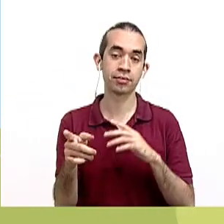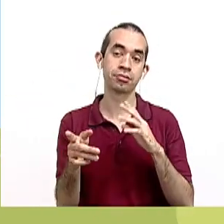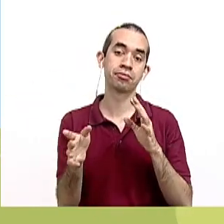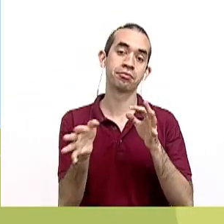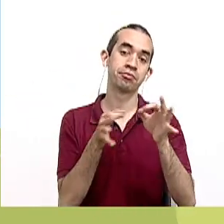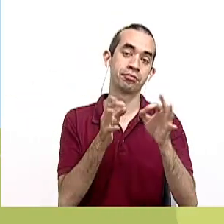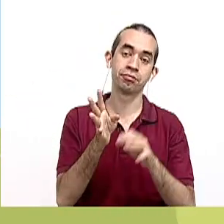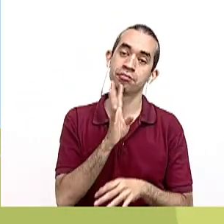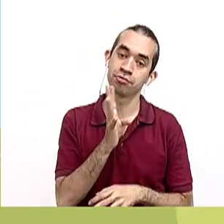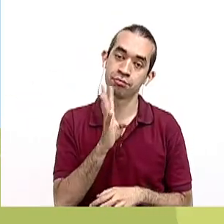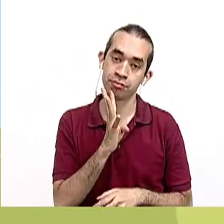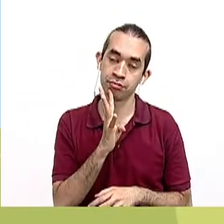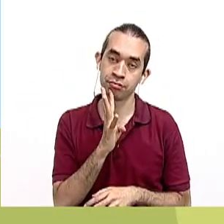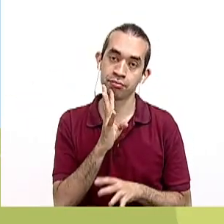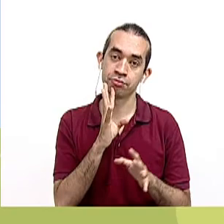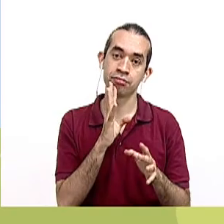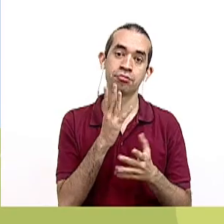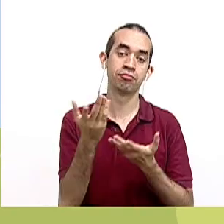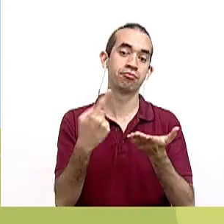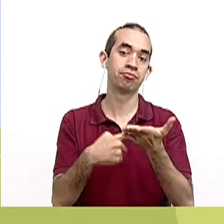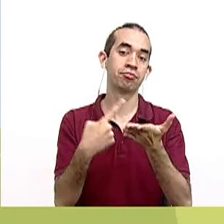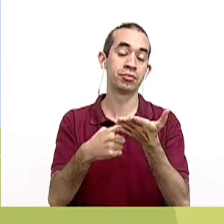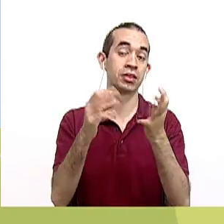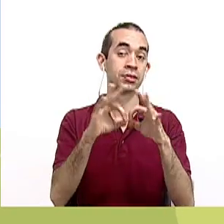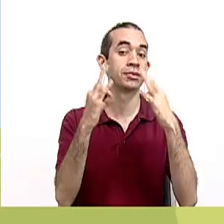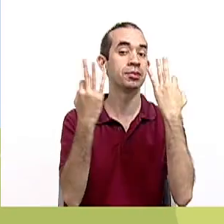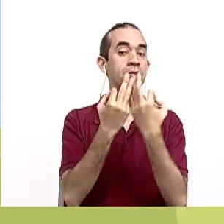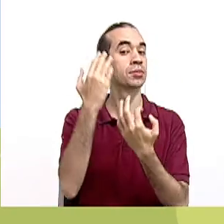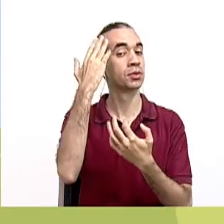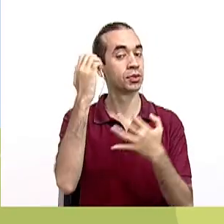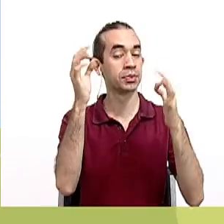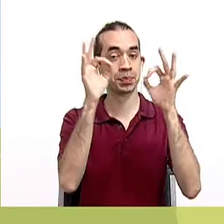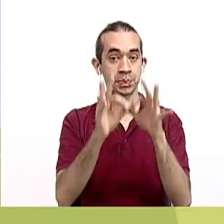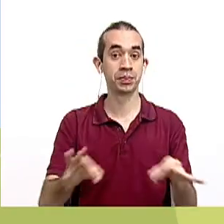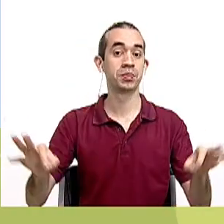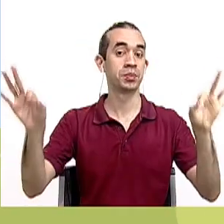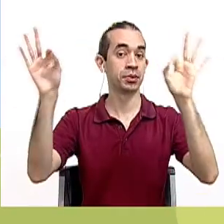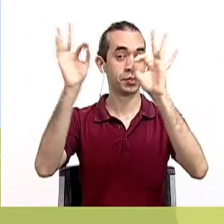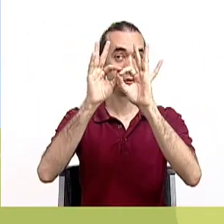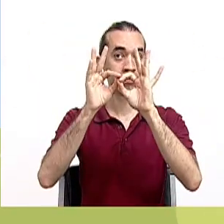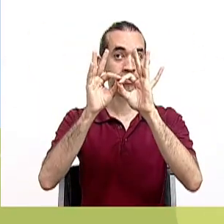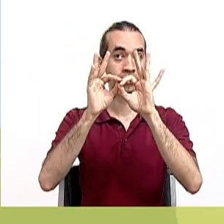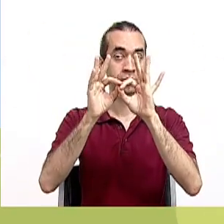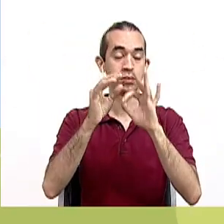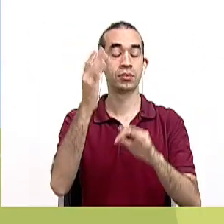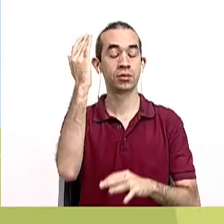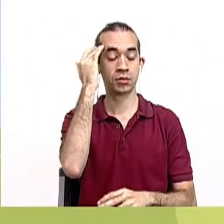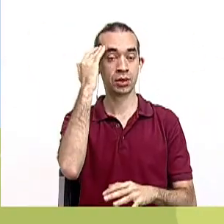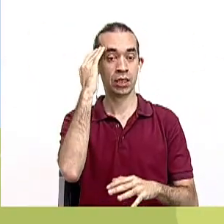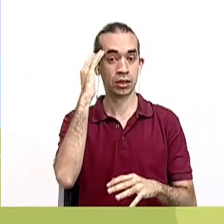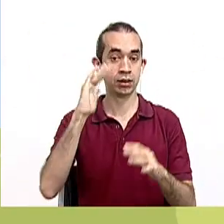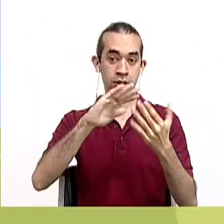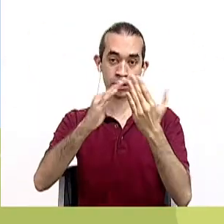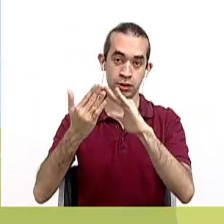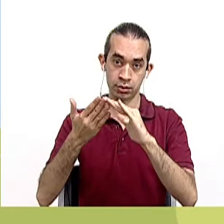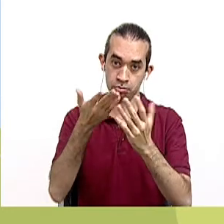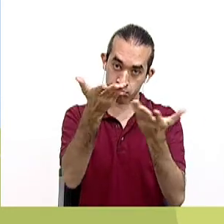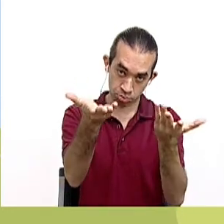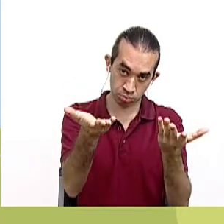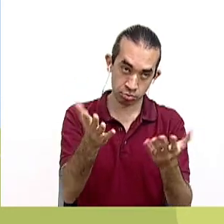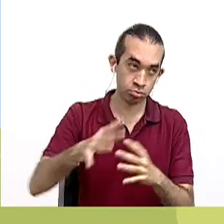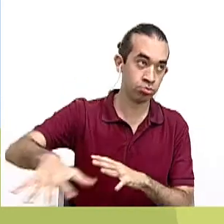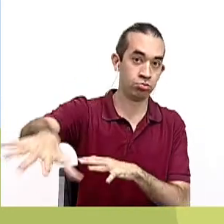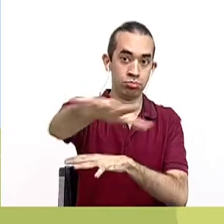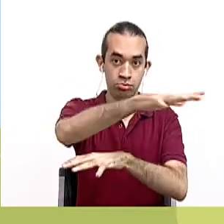about with your family, because it is important that you know all the places around you,